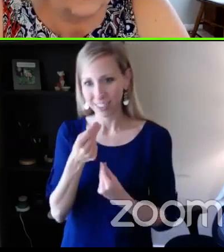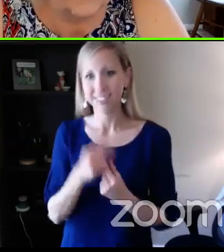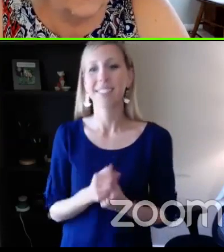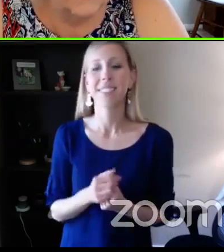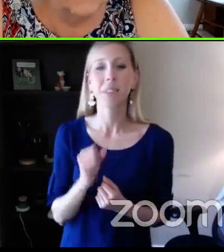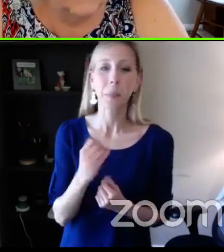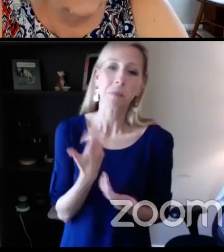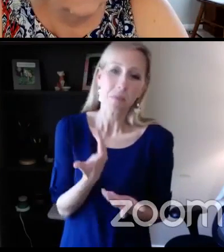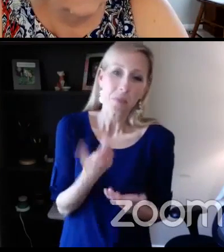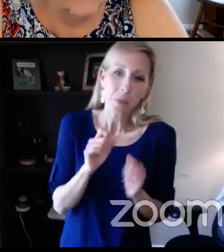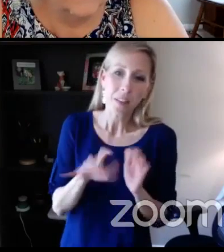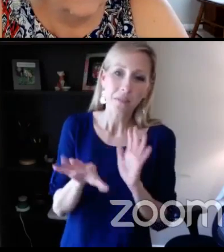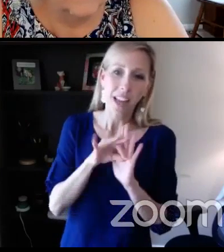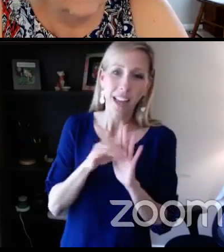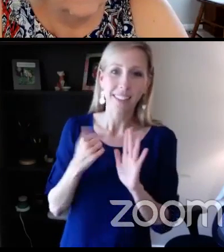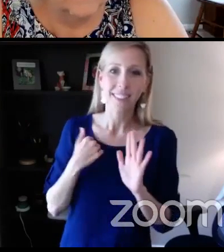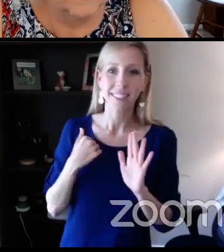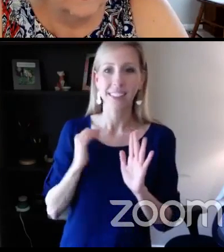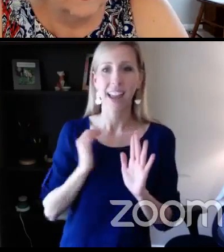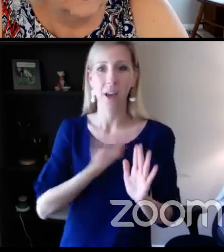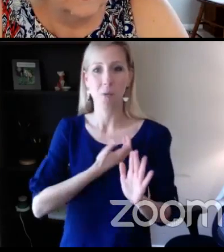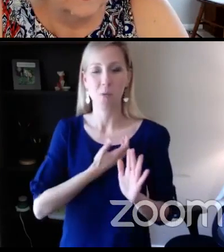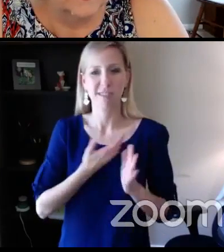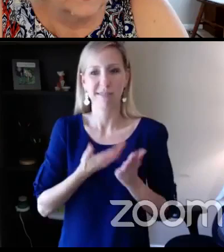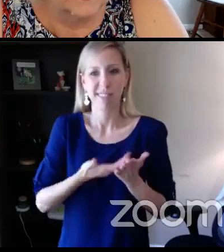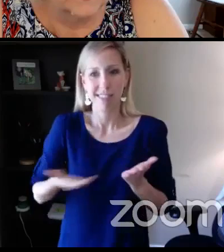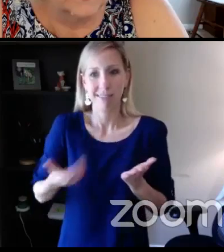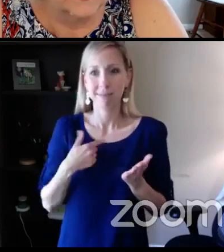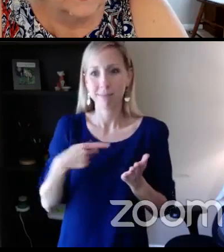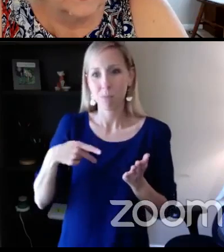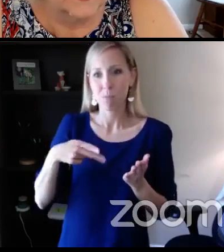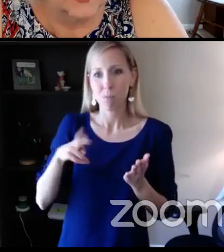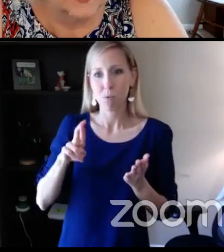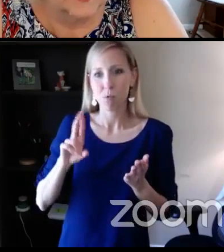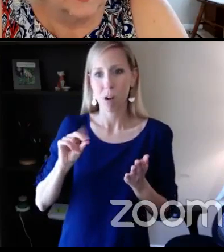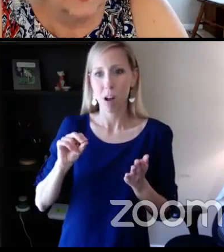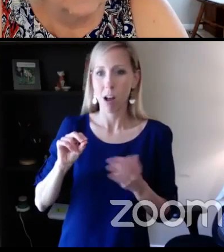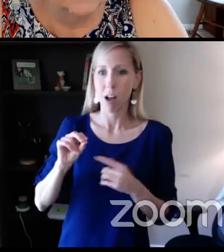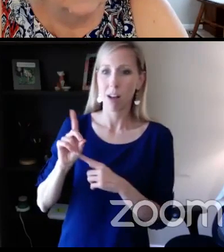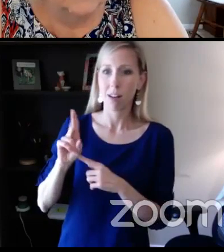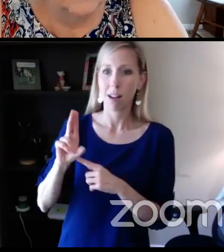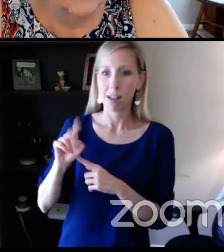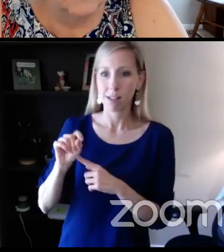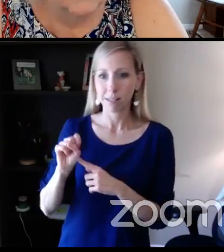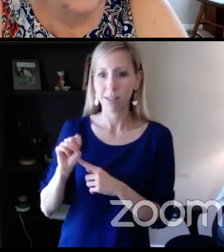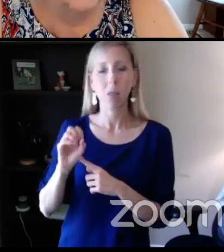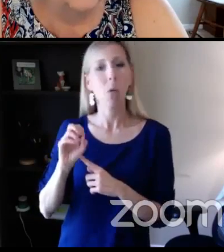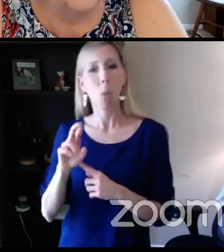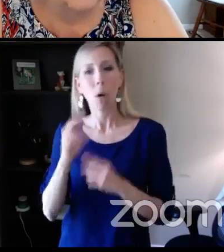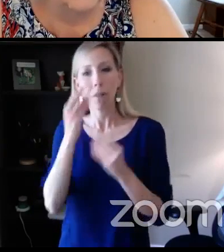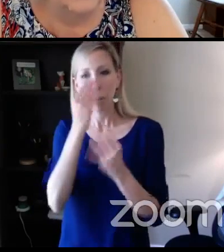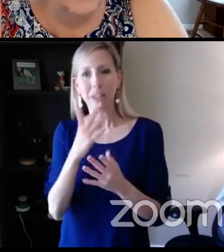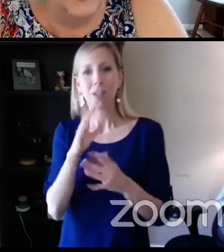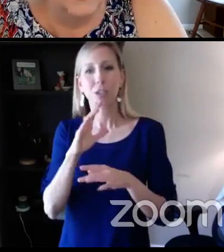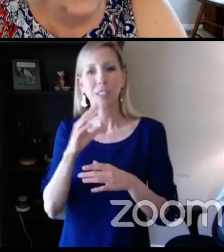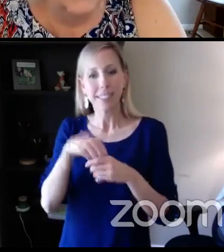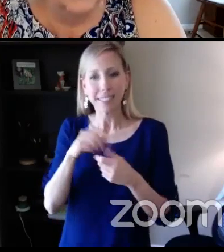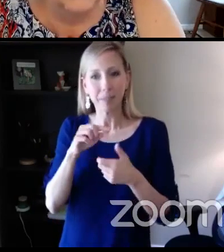So you can find our products and our information in any of those places.